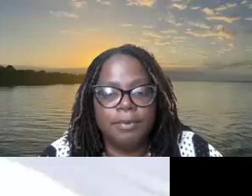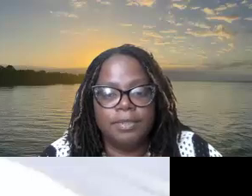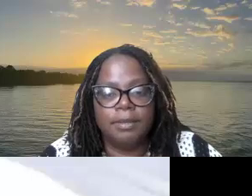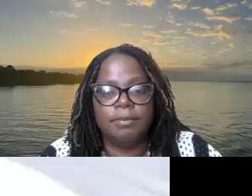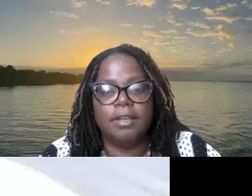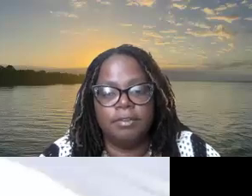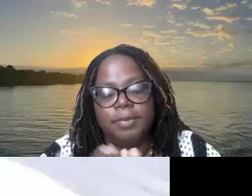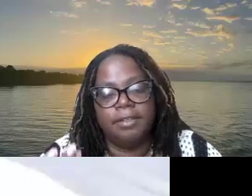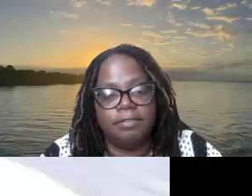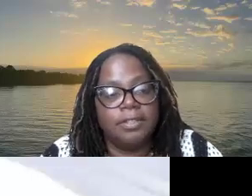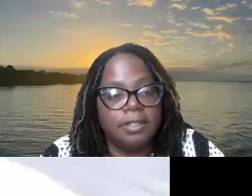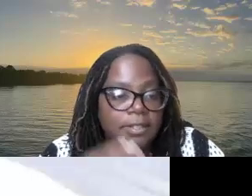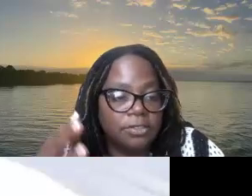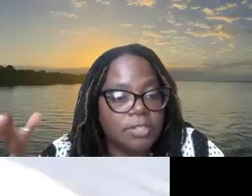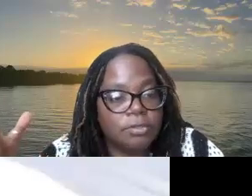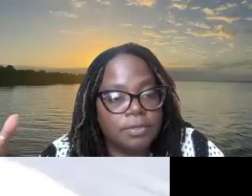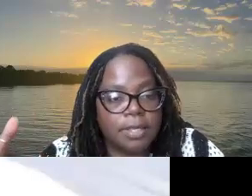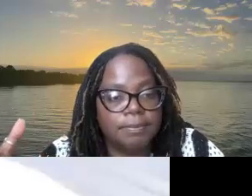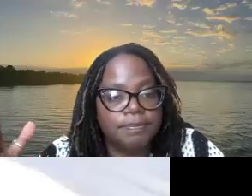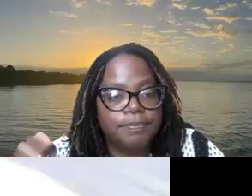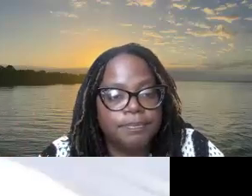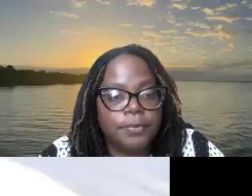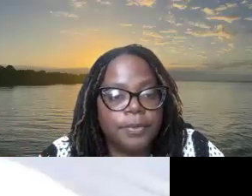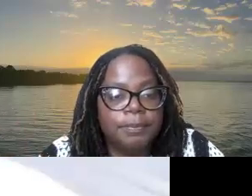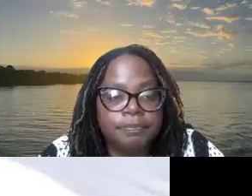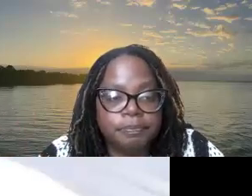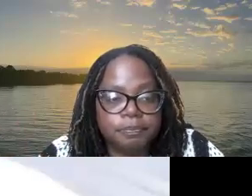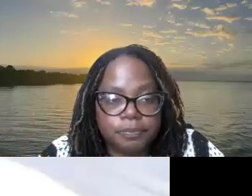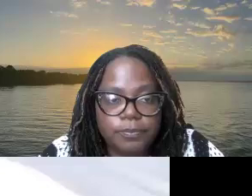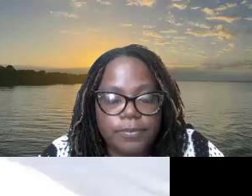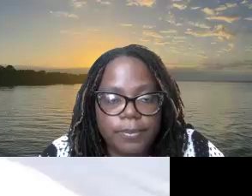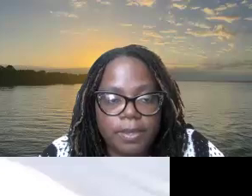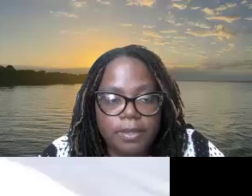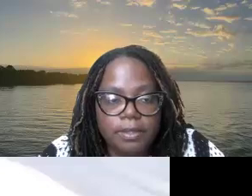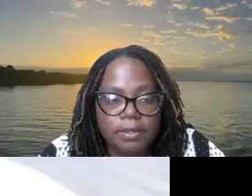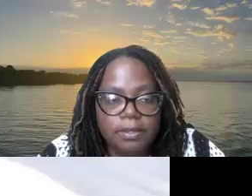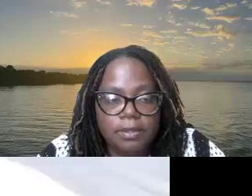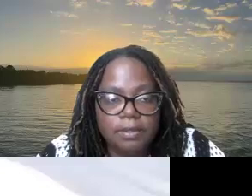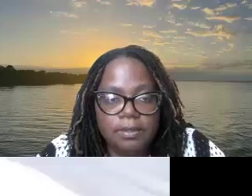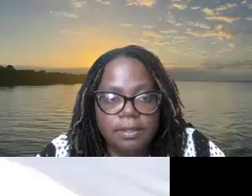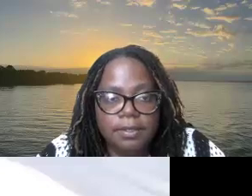in alignment with them on the path of healing, and it could change over time, right?